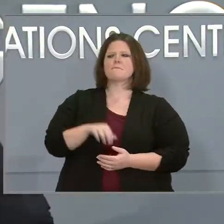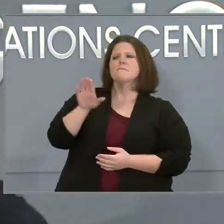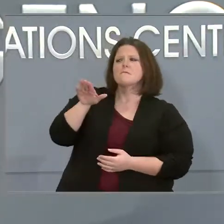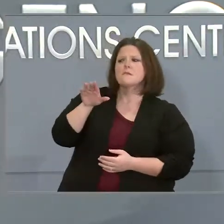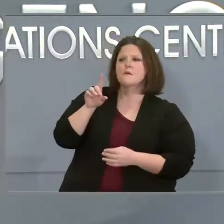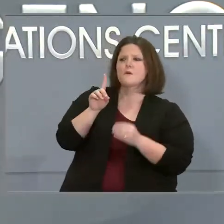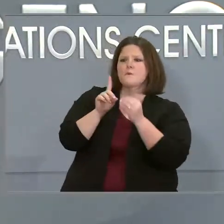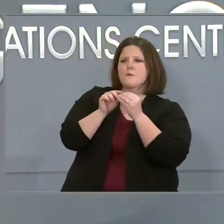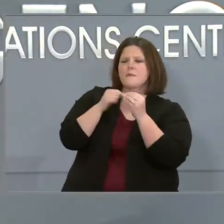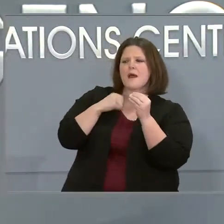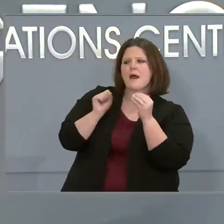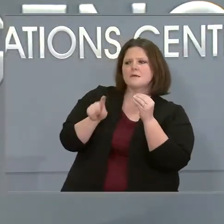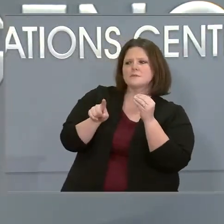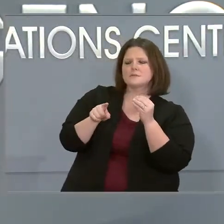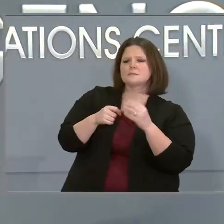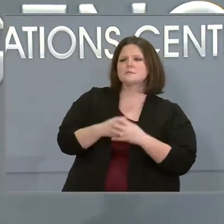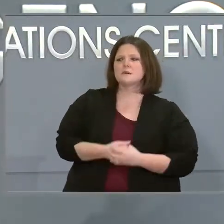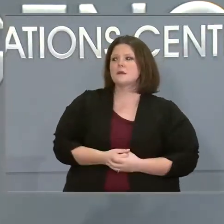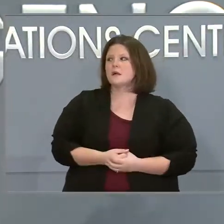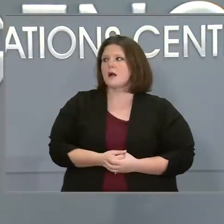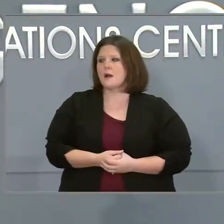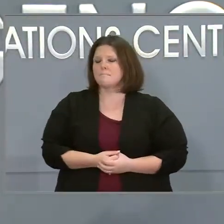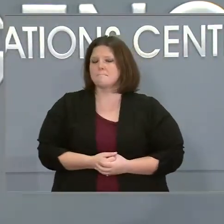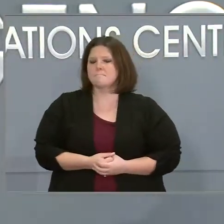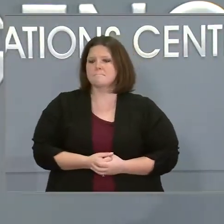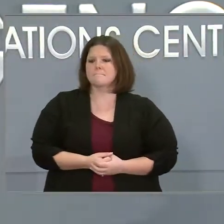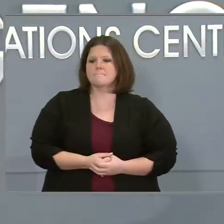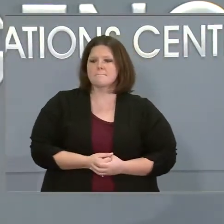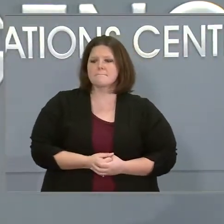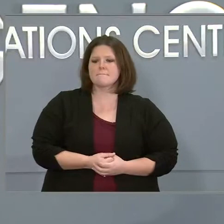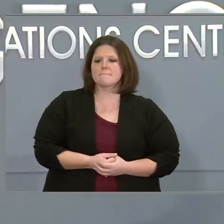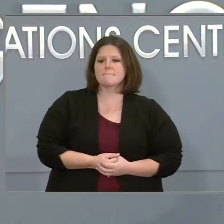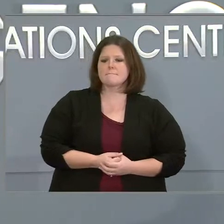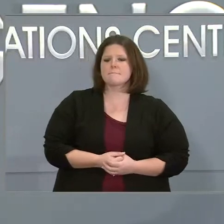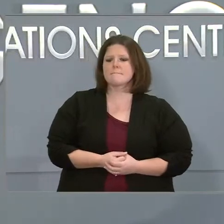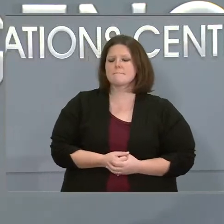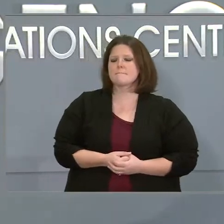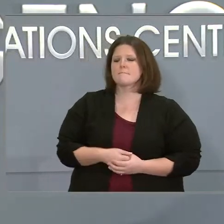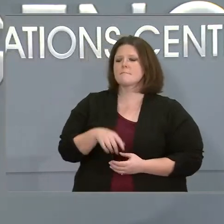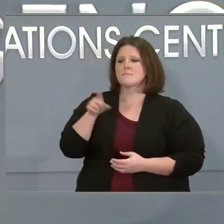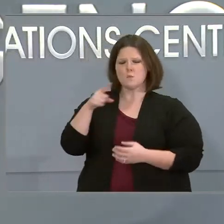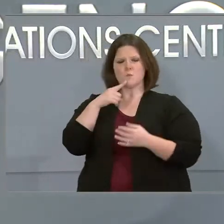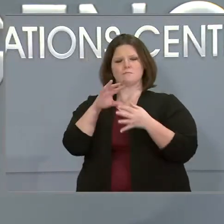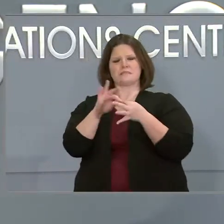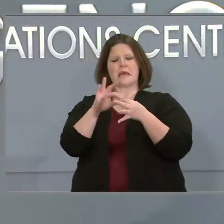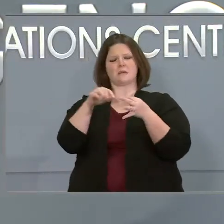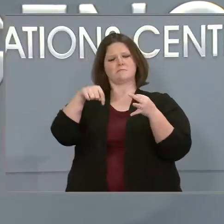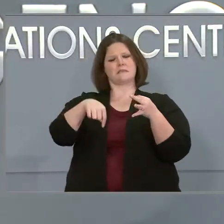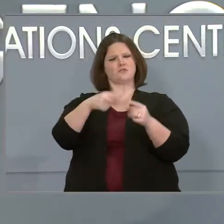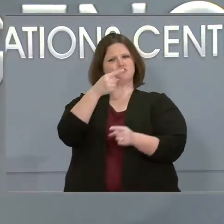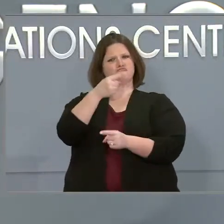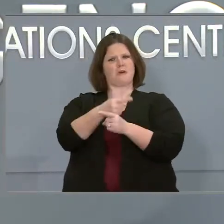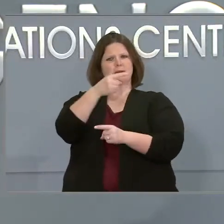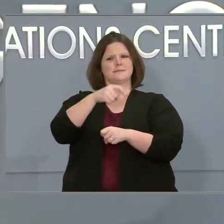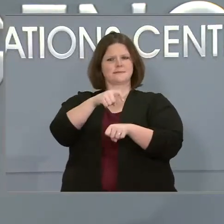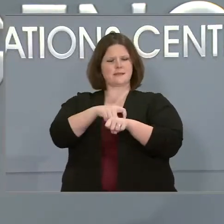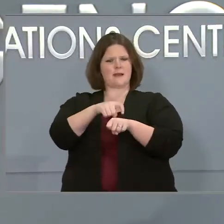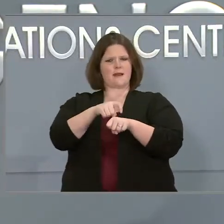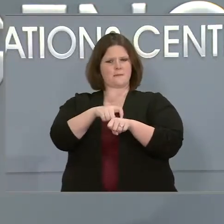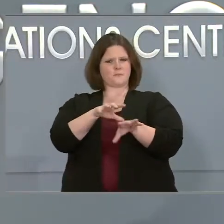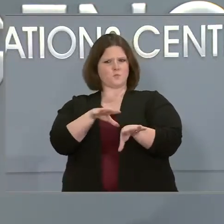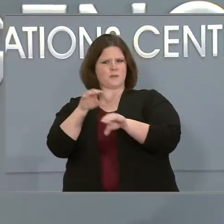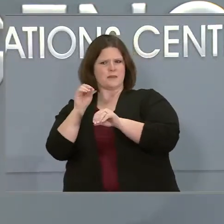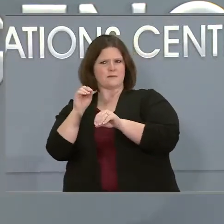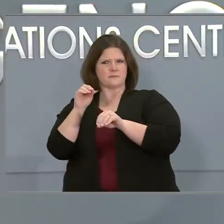podium and while I can still ask questions of you, was there a moment, you said this is the right time for you personally, was there something that